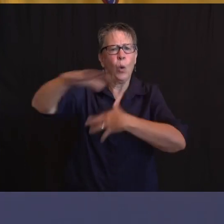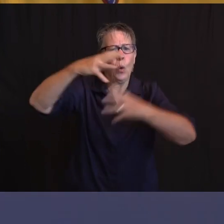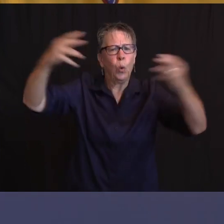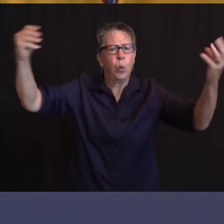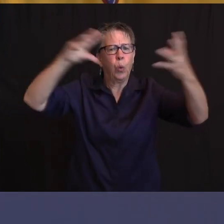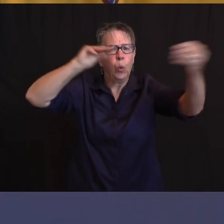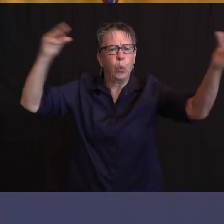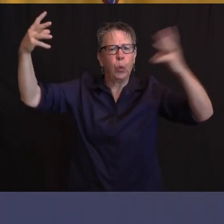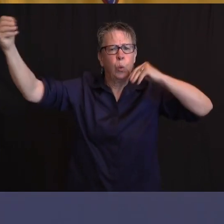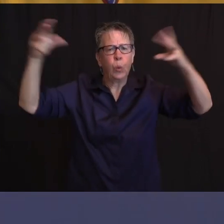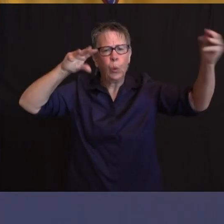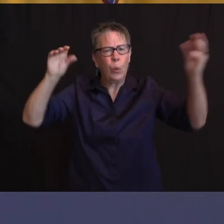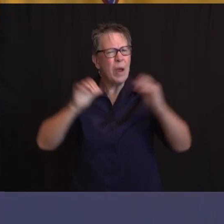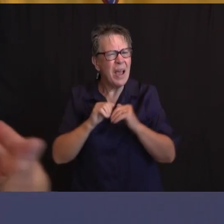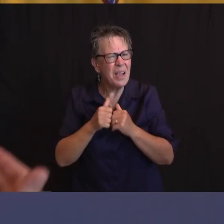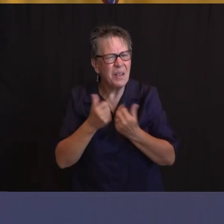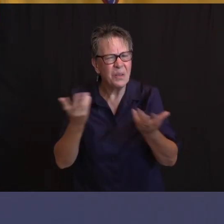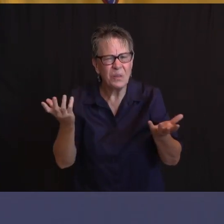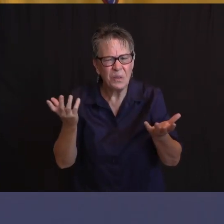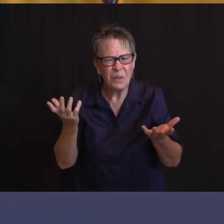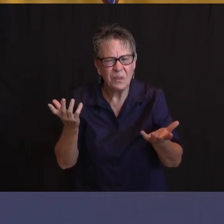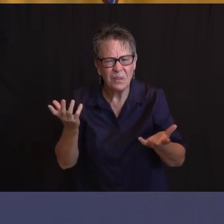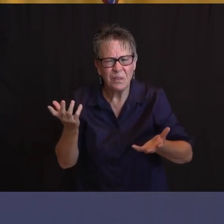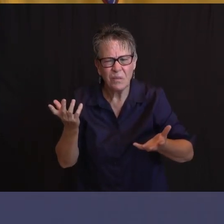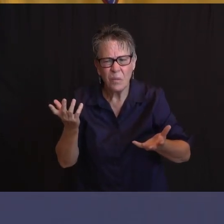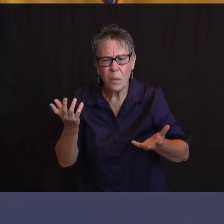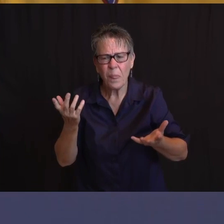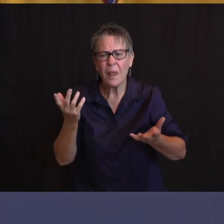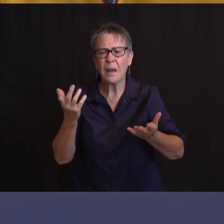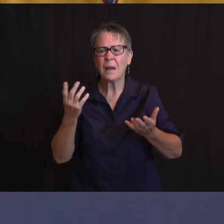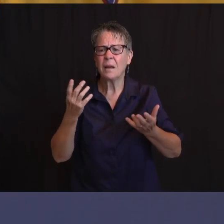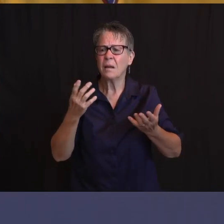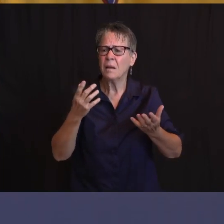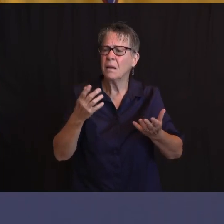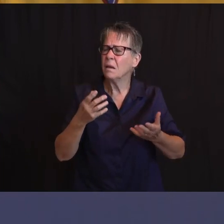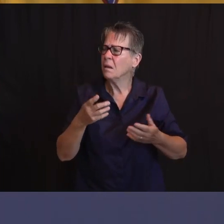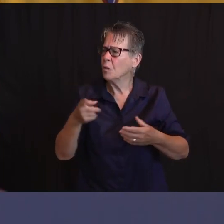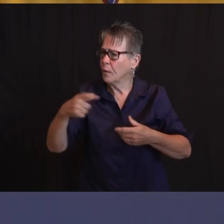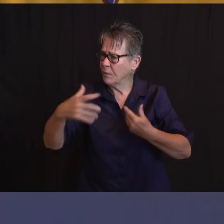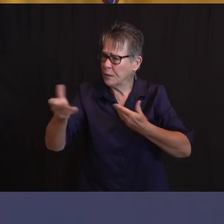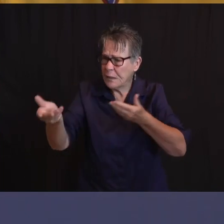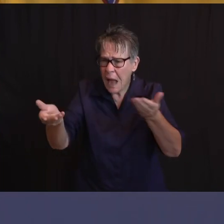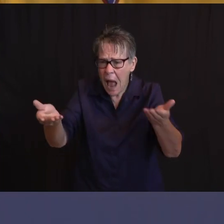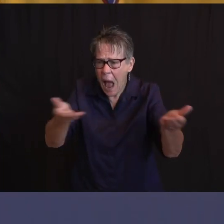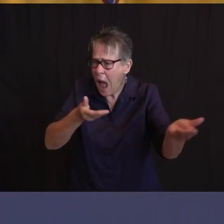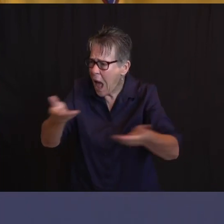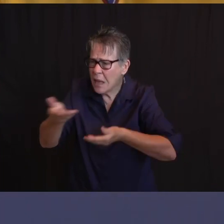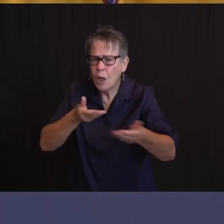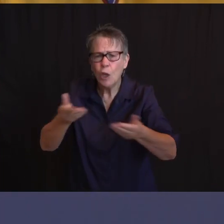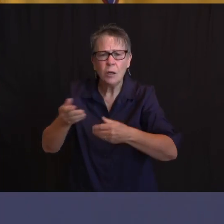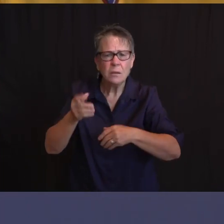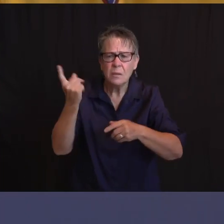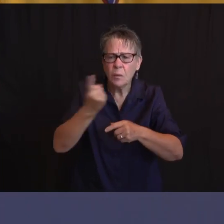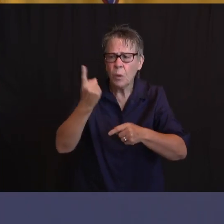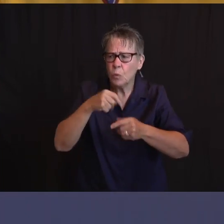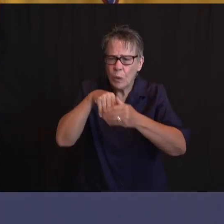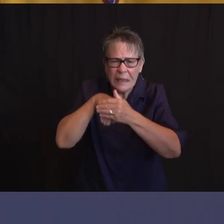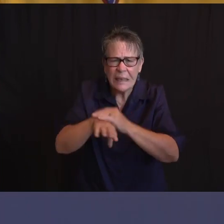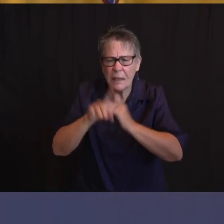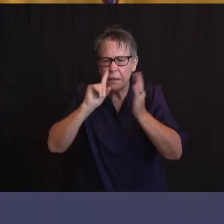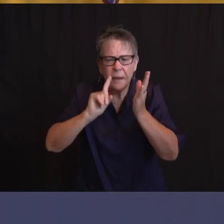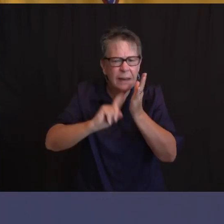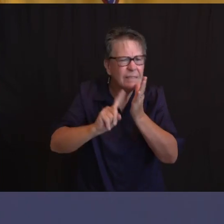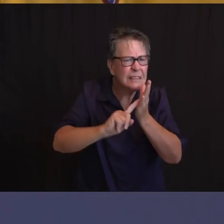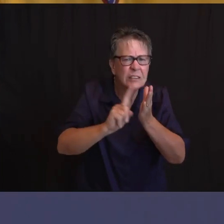several $100,000. Can you talk about, or maybe the commissioner or Dr. Tan can talk about the specific guidelines regarding air quality